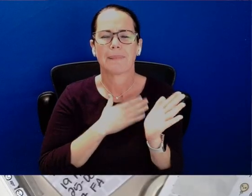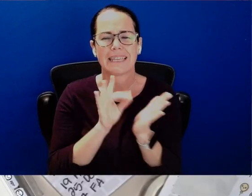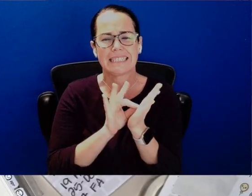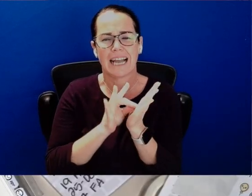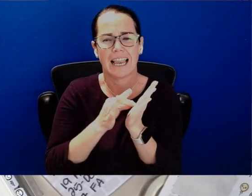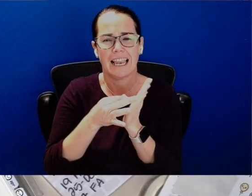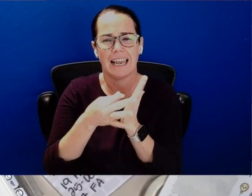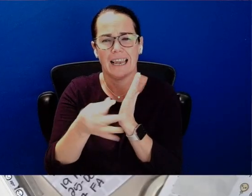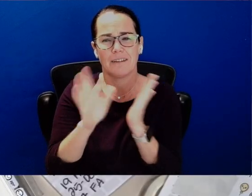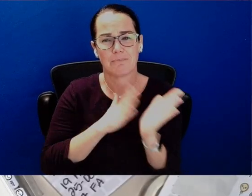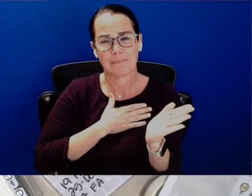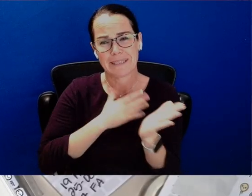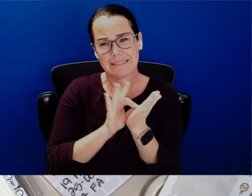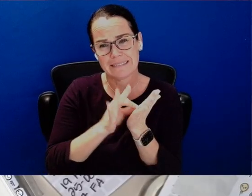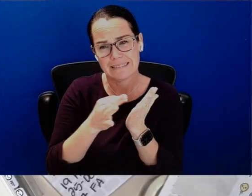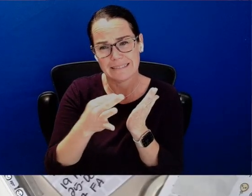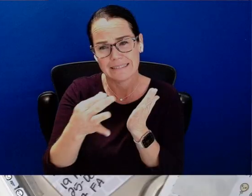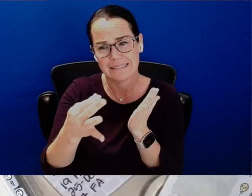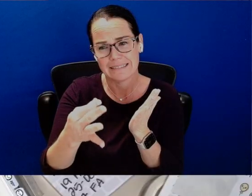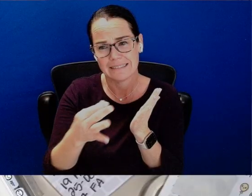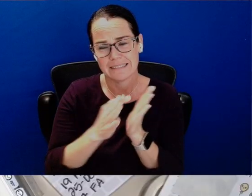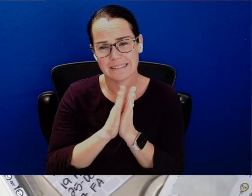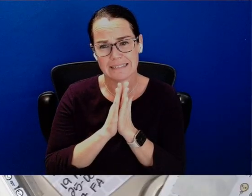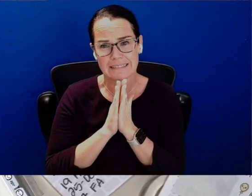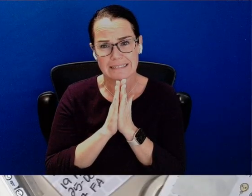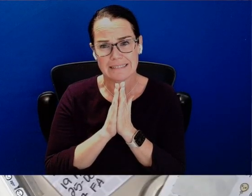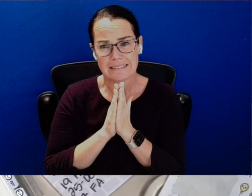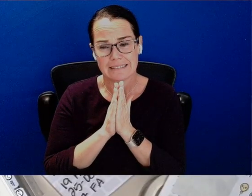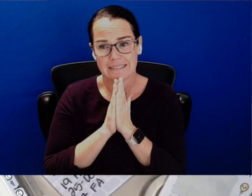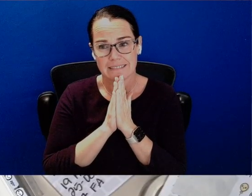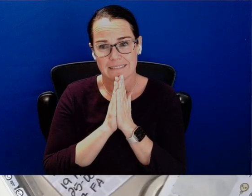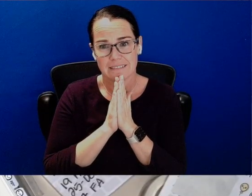me. Please come up for me.